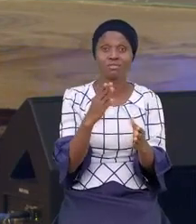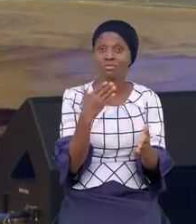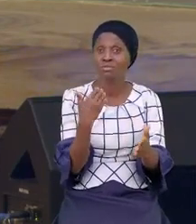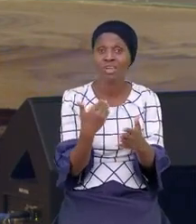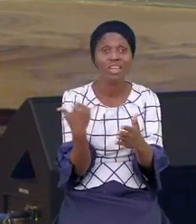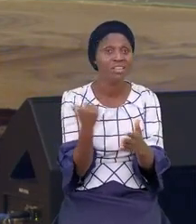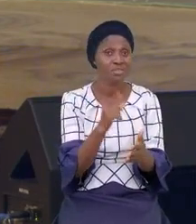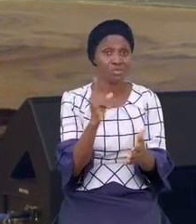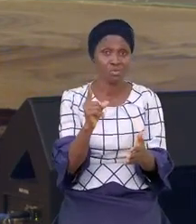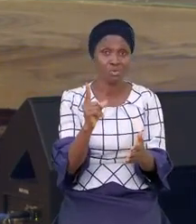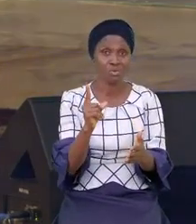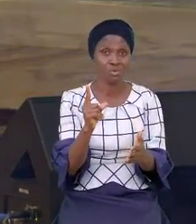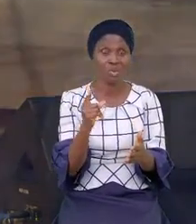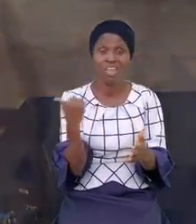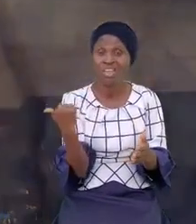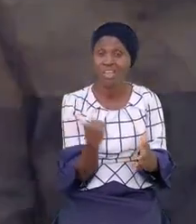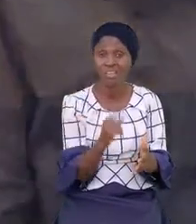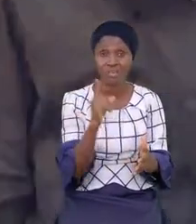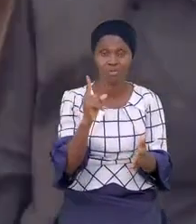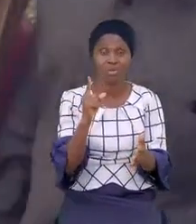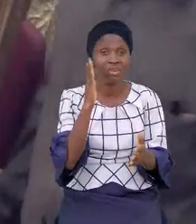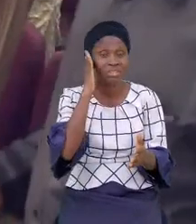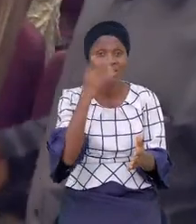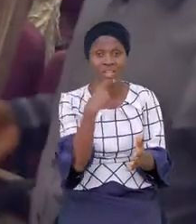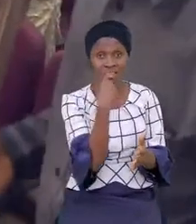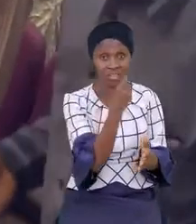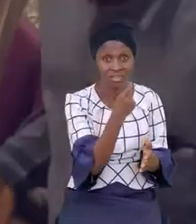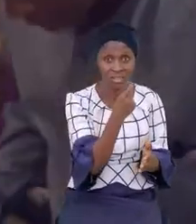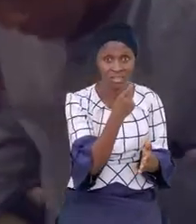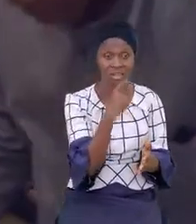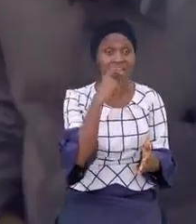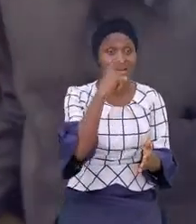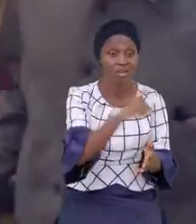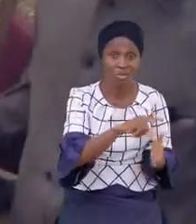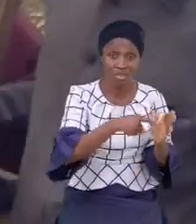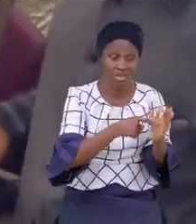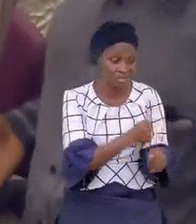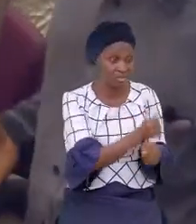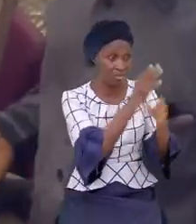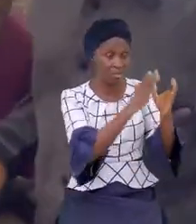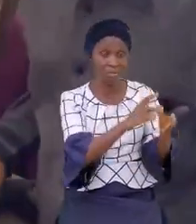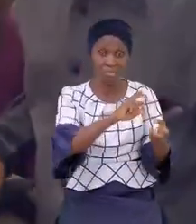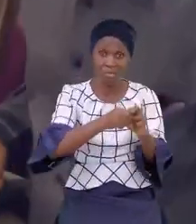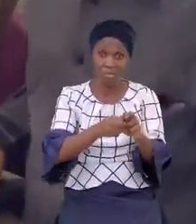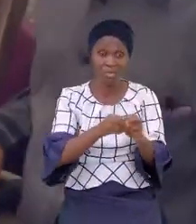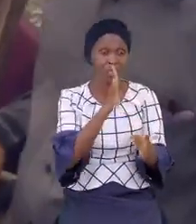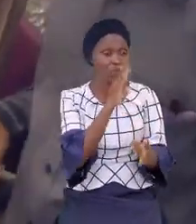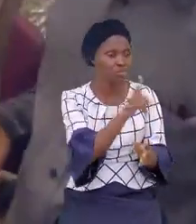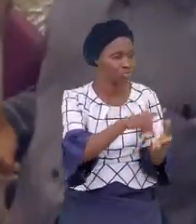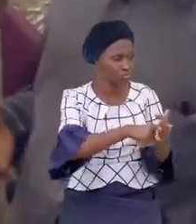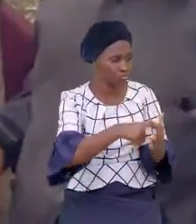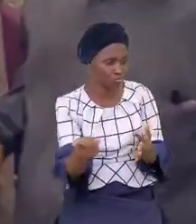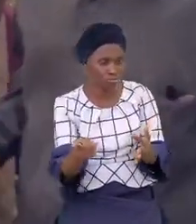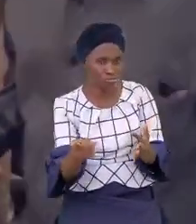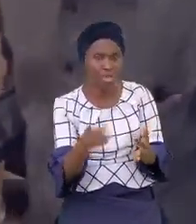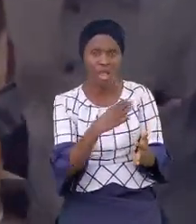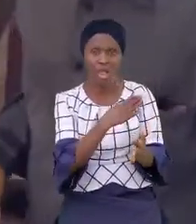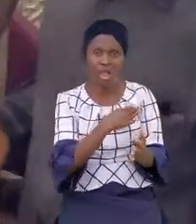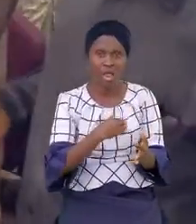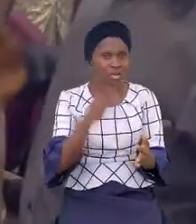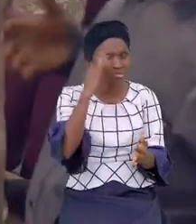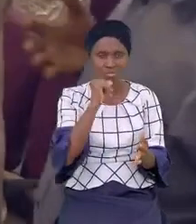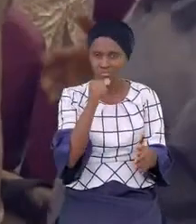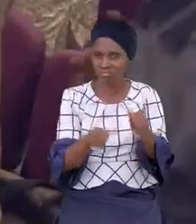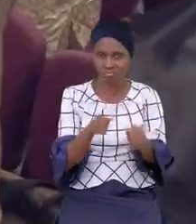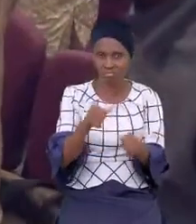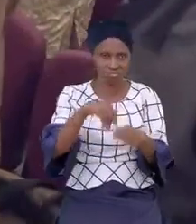Whosoever shall say unto this mountain, be thou removed, and will not